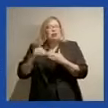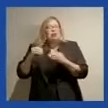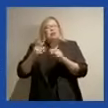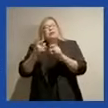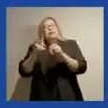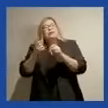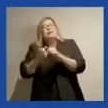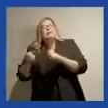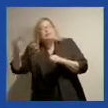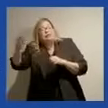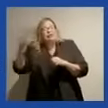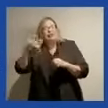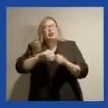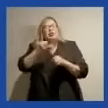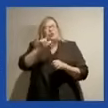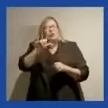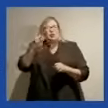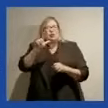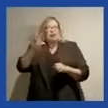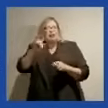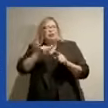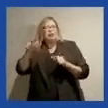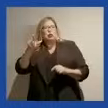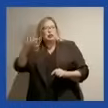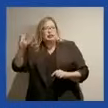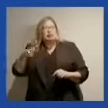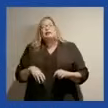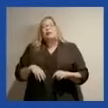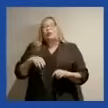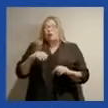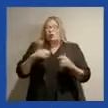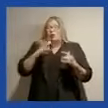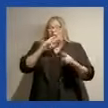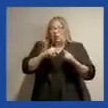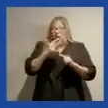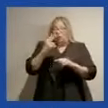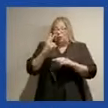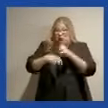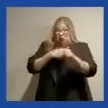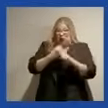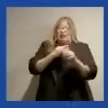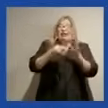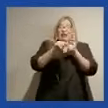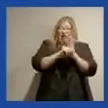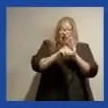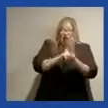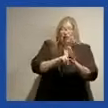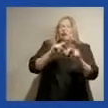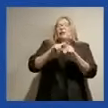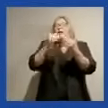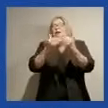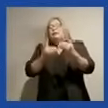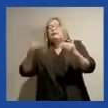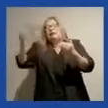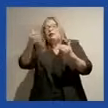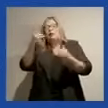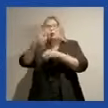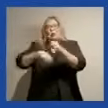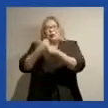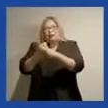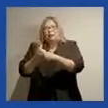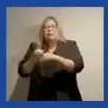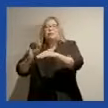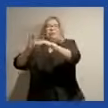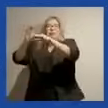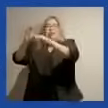again, moving from 2 years of deficits to 2 years of operating surplus is what we're recommending the